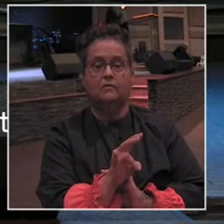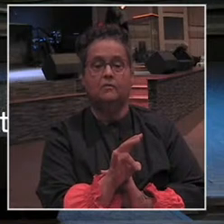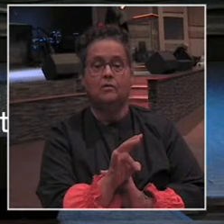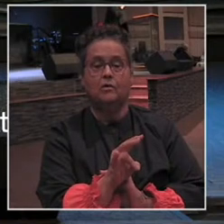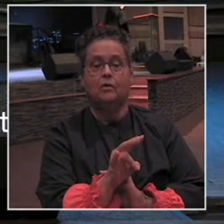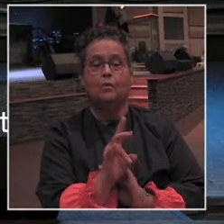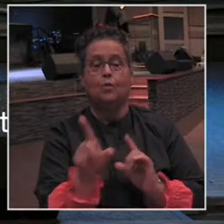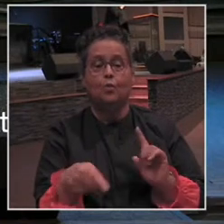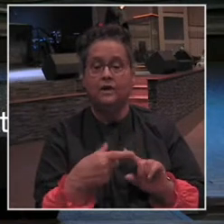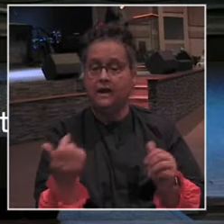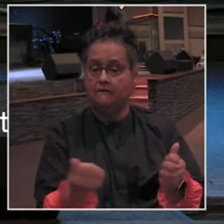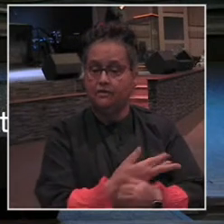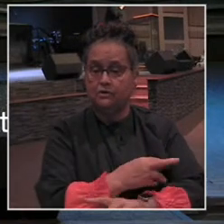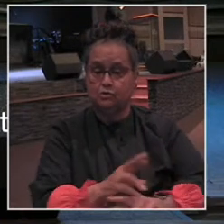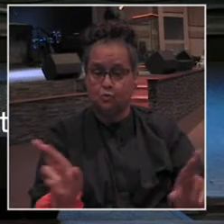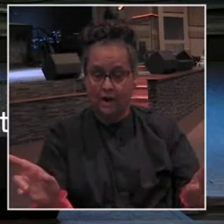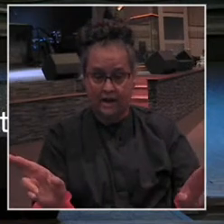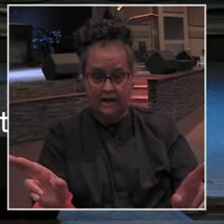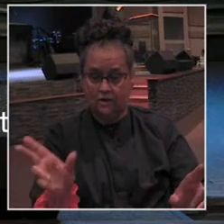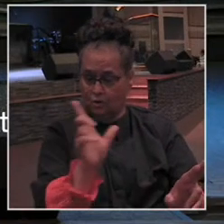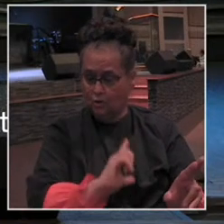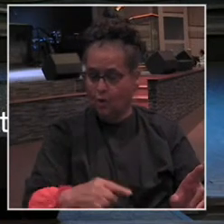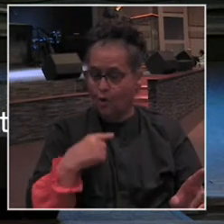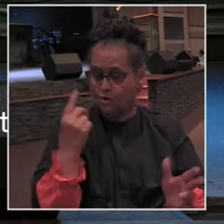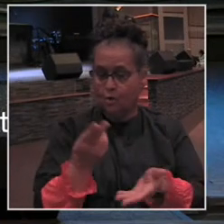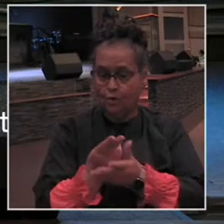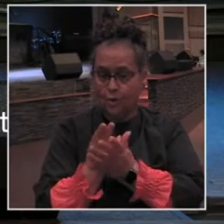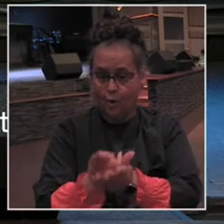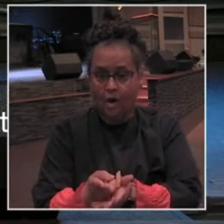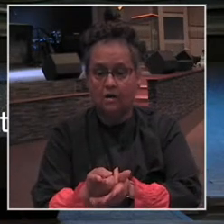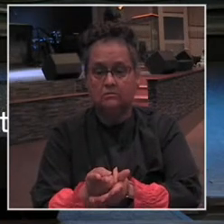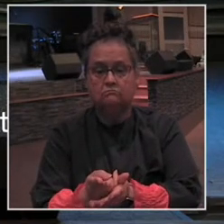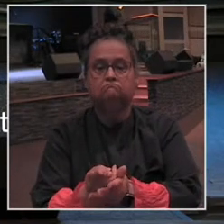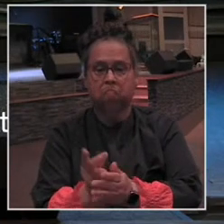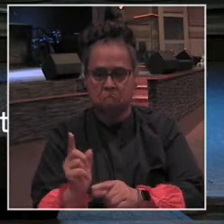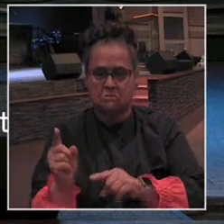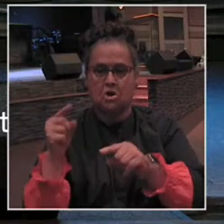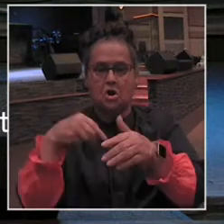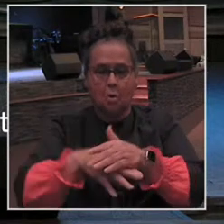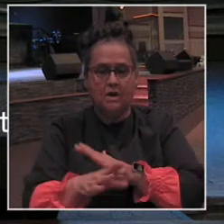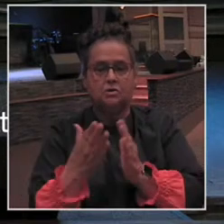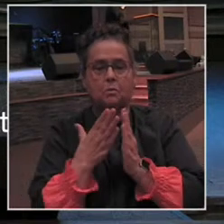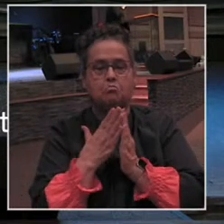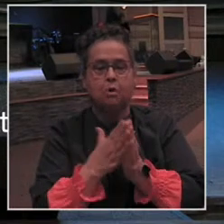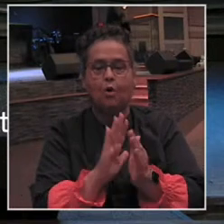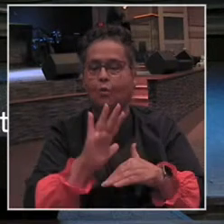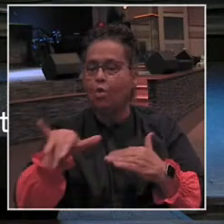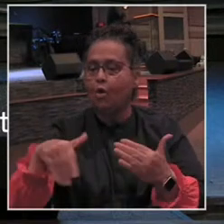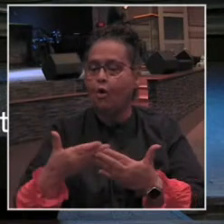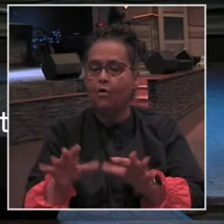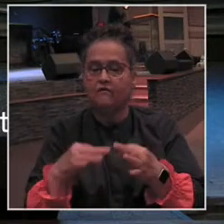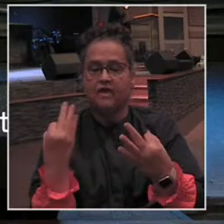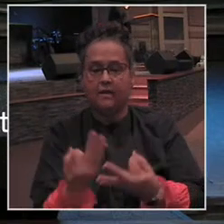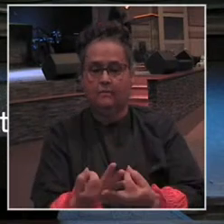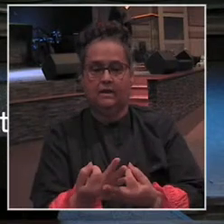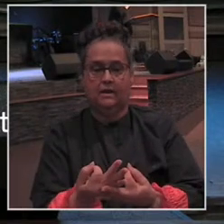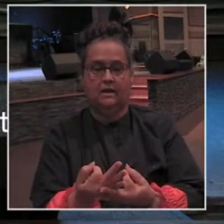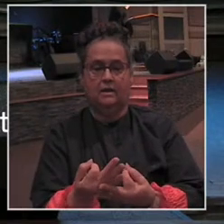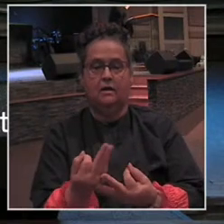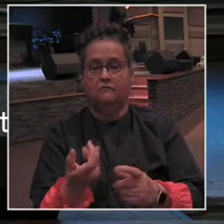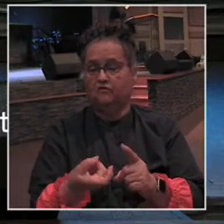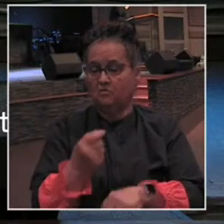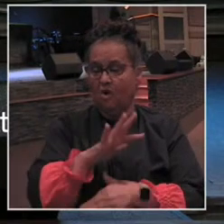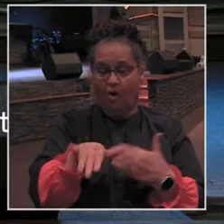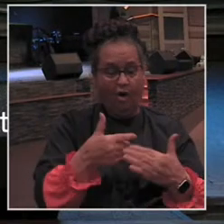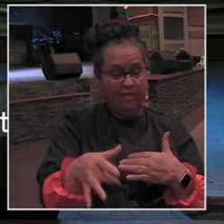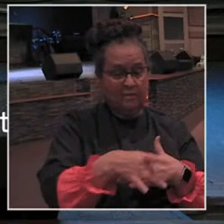me. "And when everything was ready, the Lord said to Noah, 'Go into the boat with all of your family, for among all the